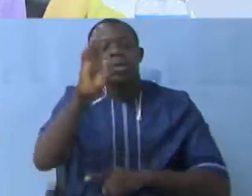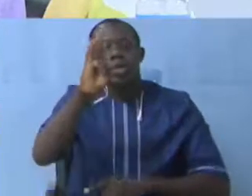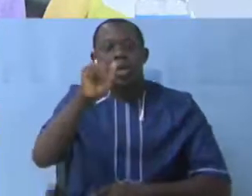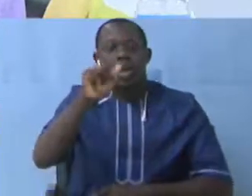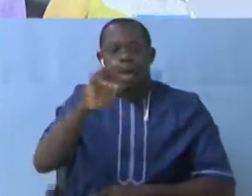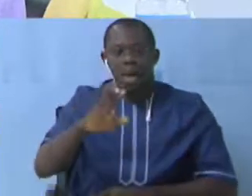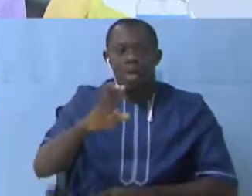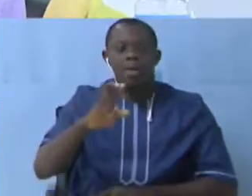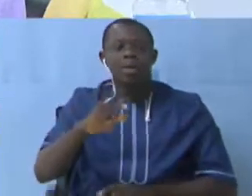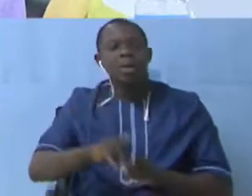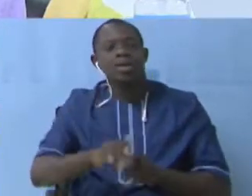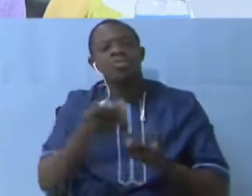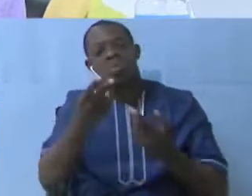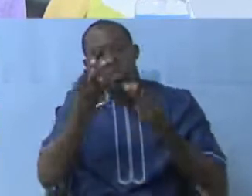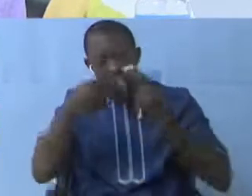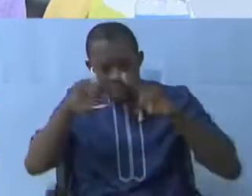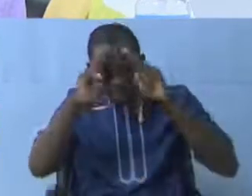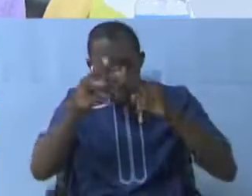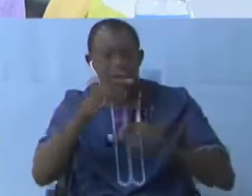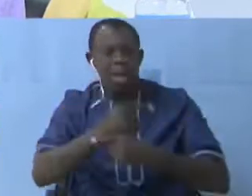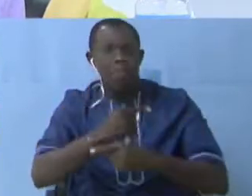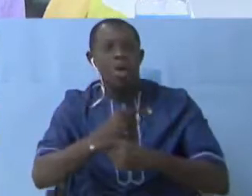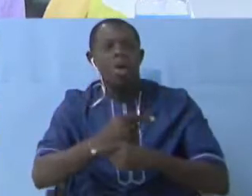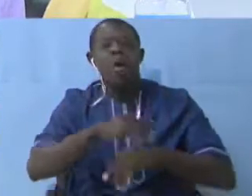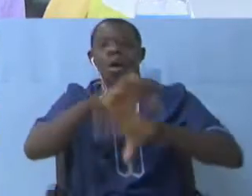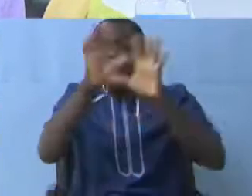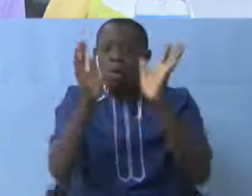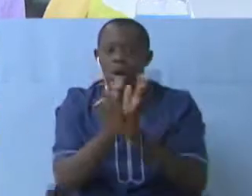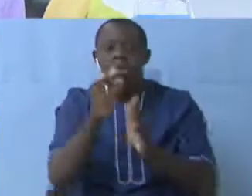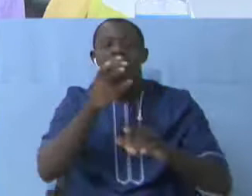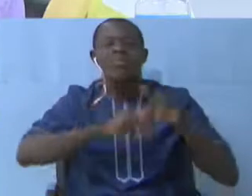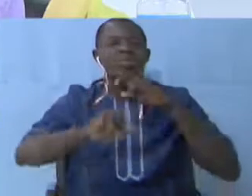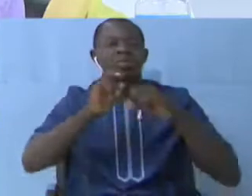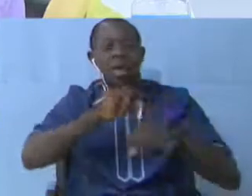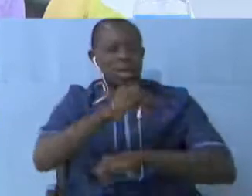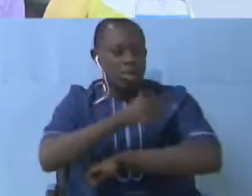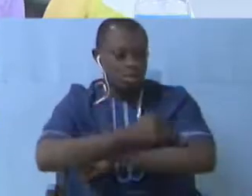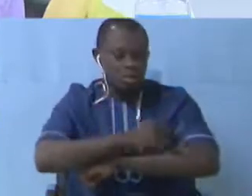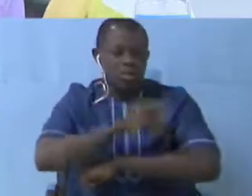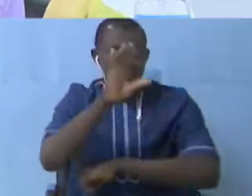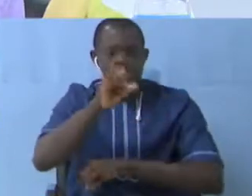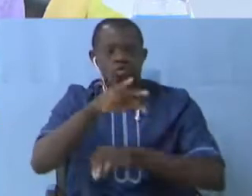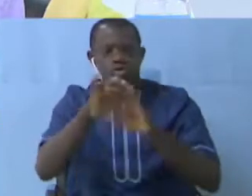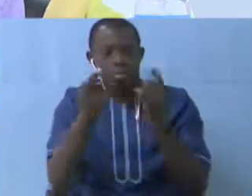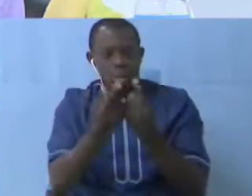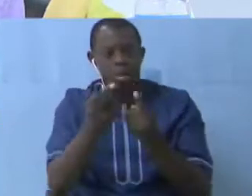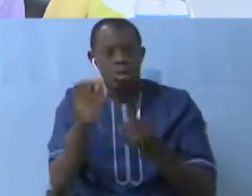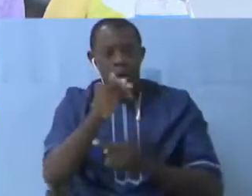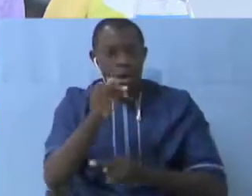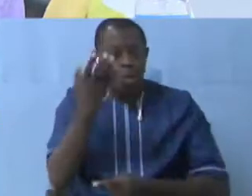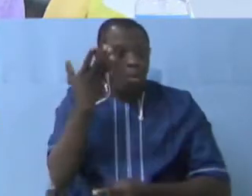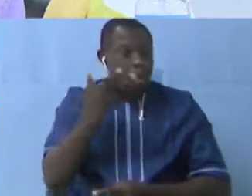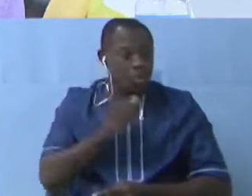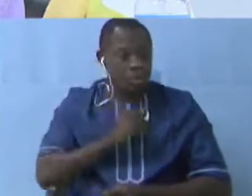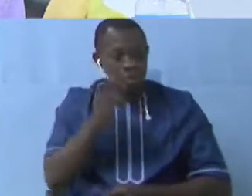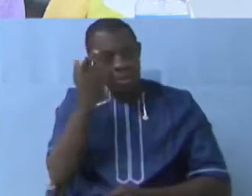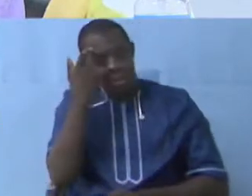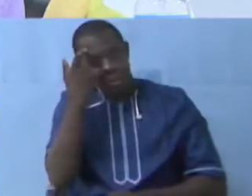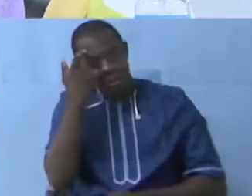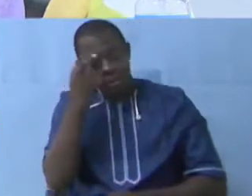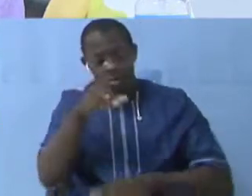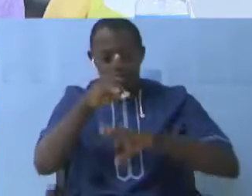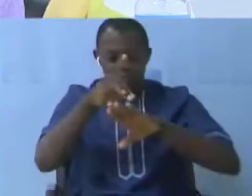the university, all the professional institutions. And I think when he realized that the pressure was